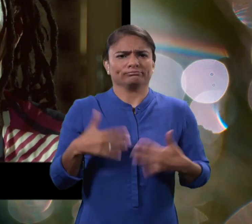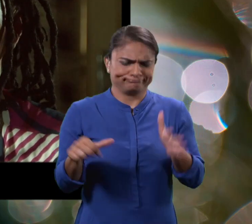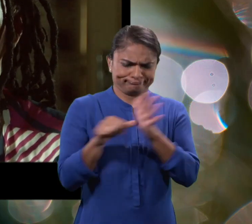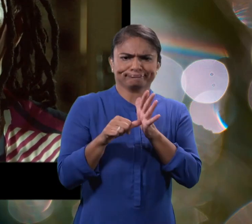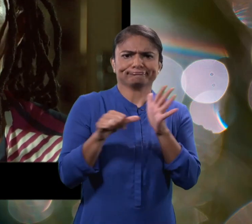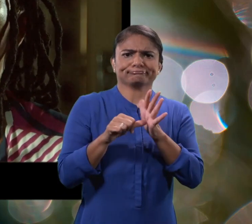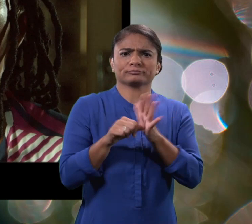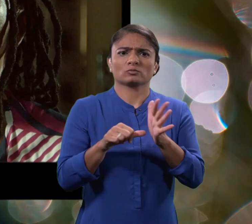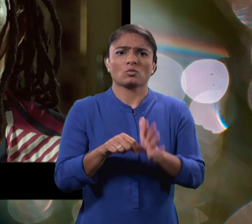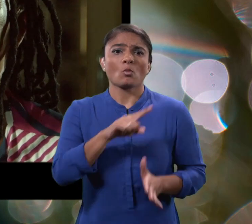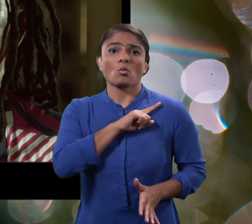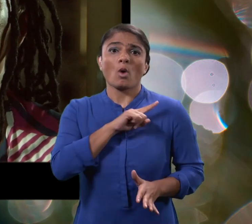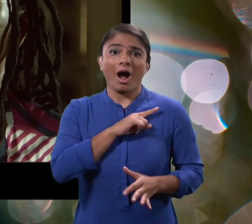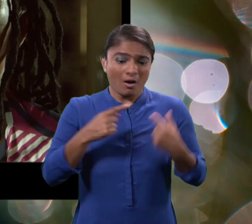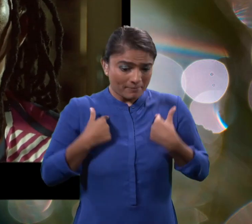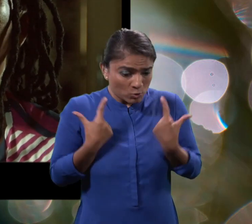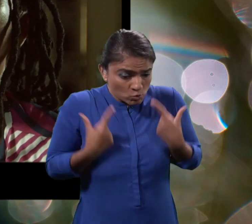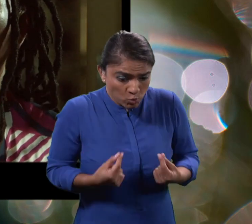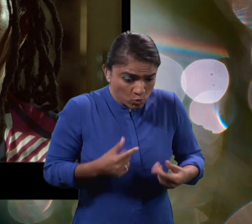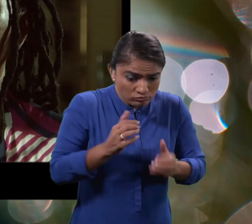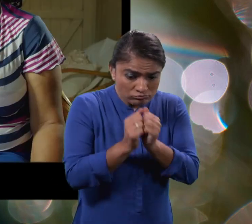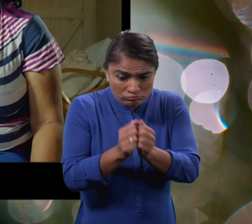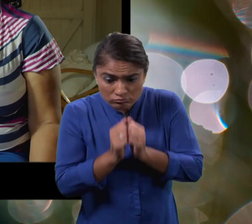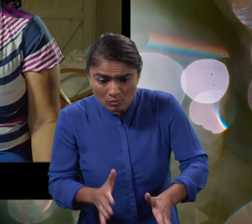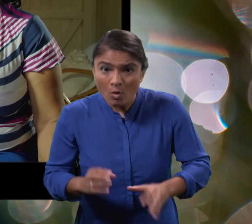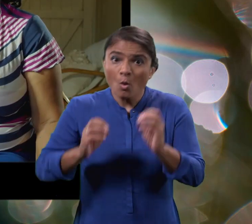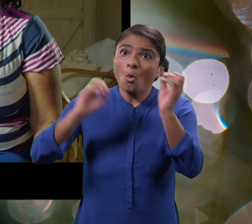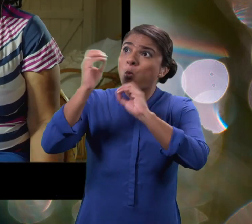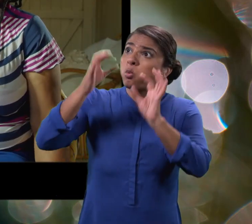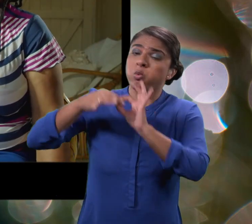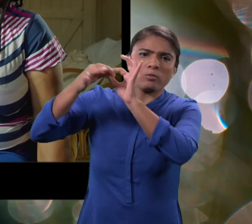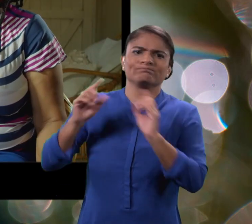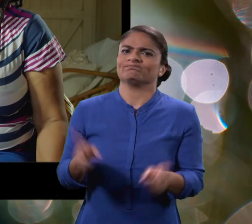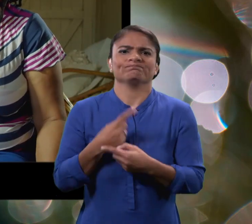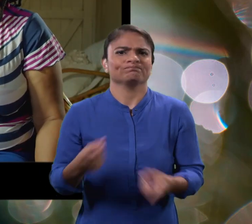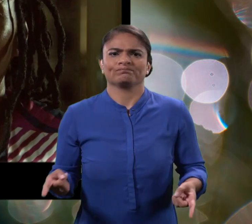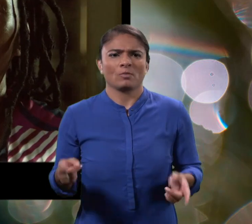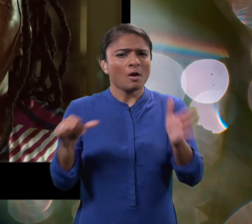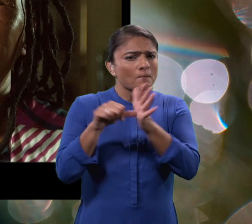kum, ngoba kaloku akho nto ndinoze ndiyenze umoya ungekho. Ndicinga uba ibalulekile